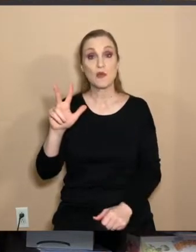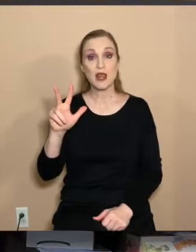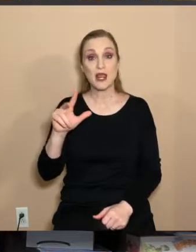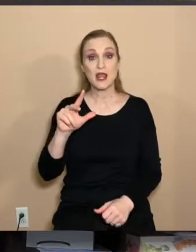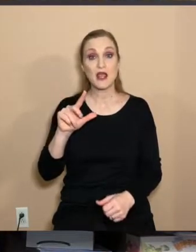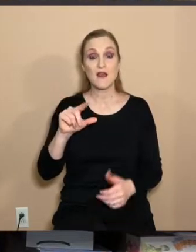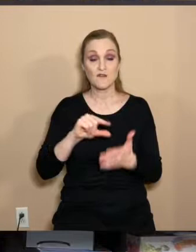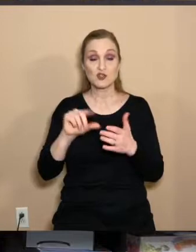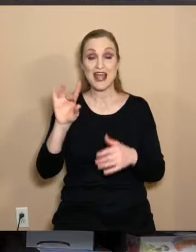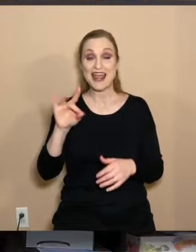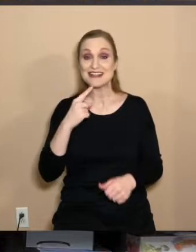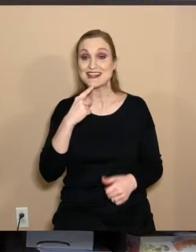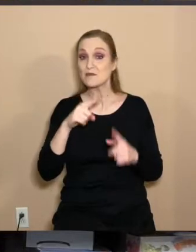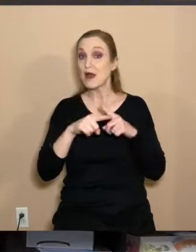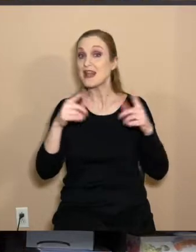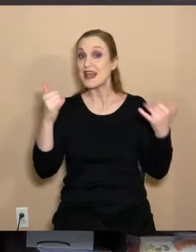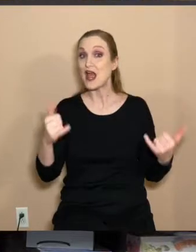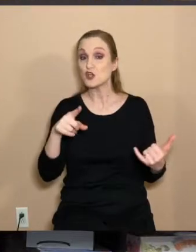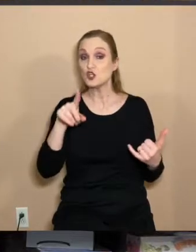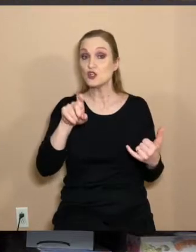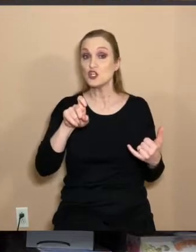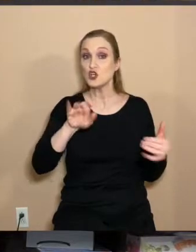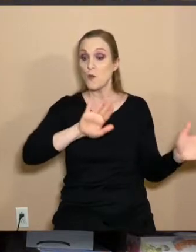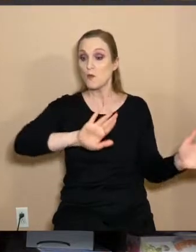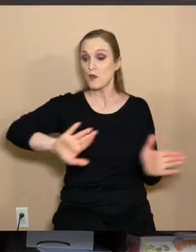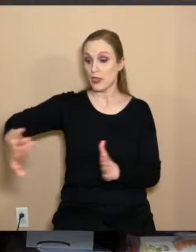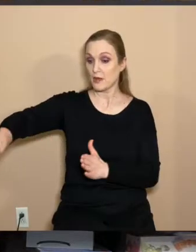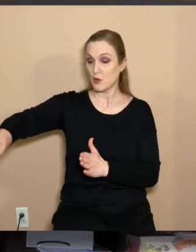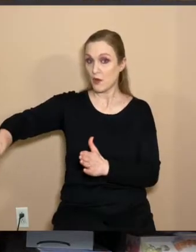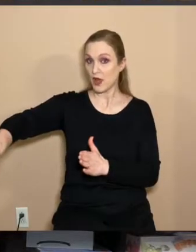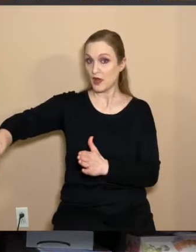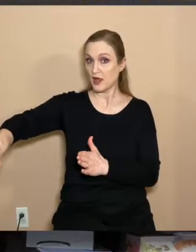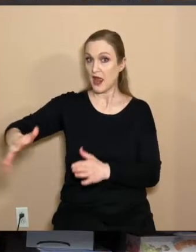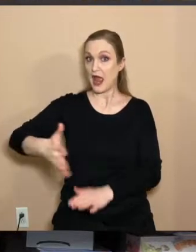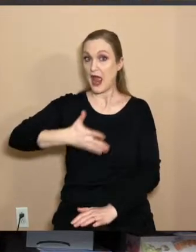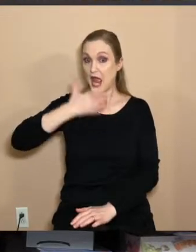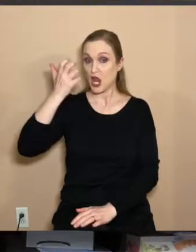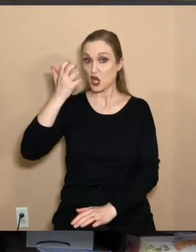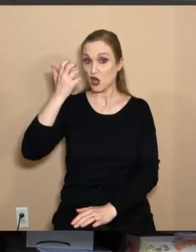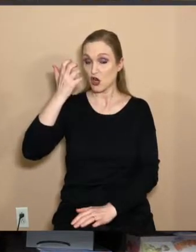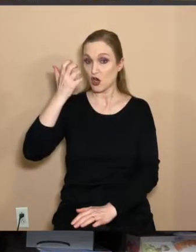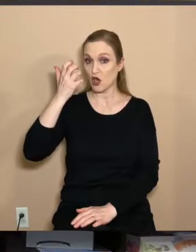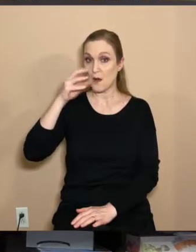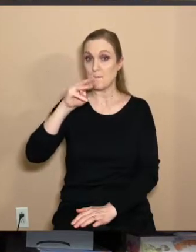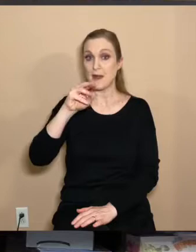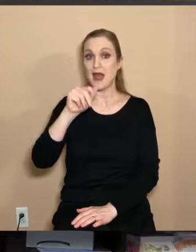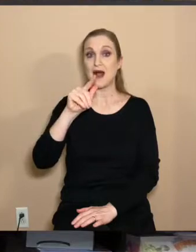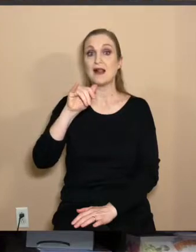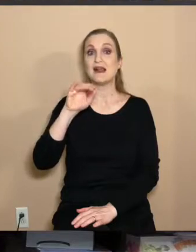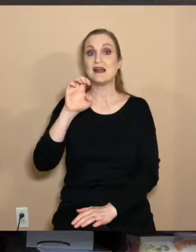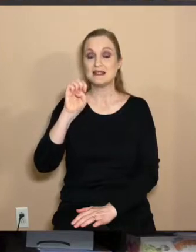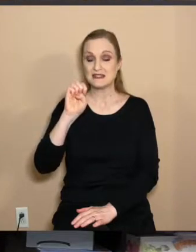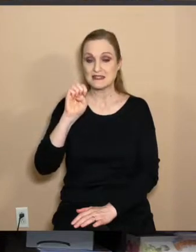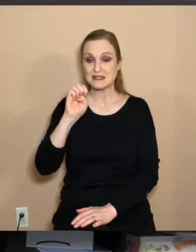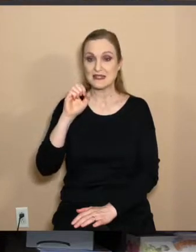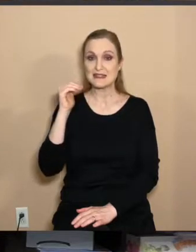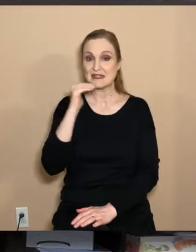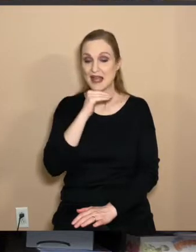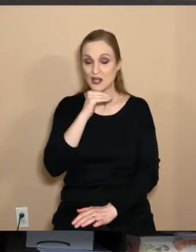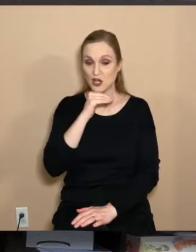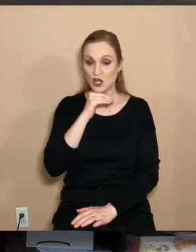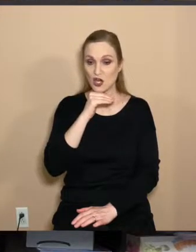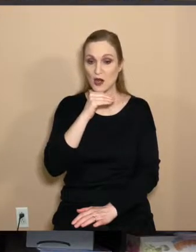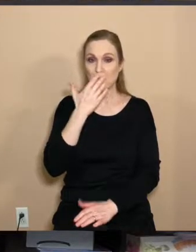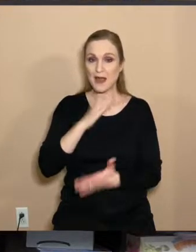in verse 8, he says, but now you must put them all away. Anger, wrath, malice, slander, obscene talk